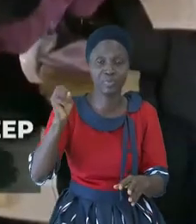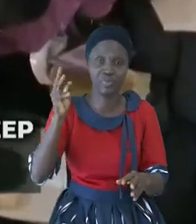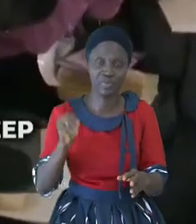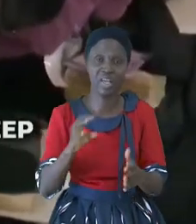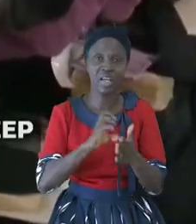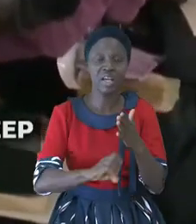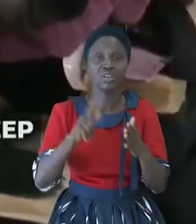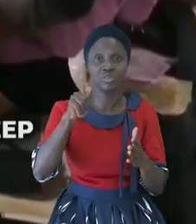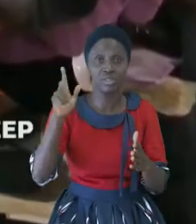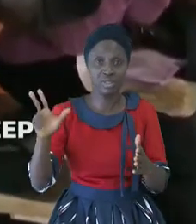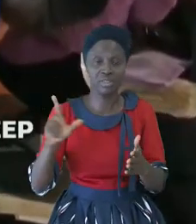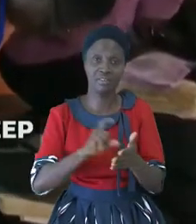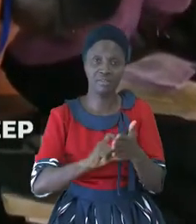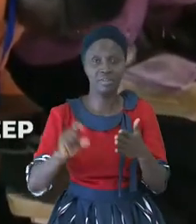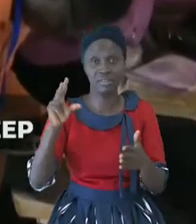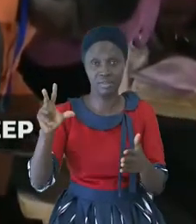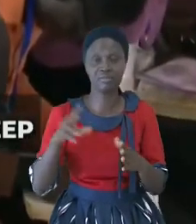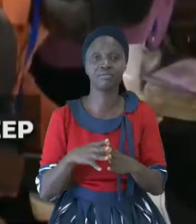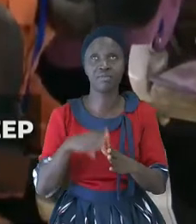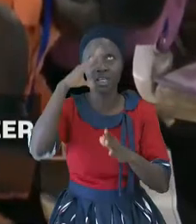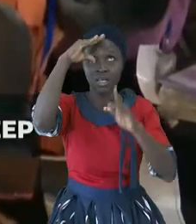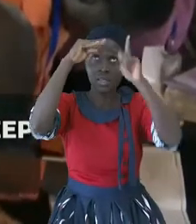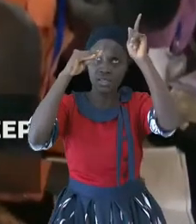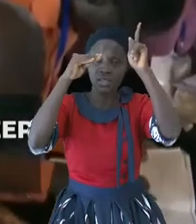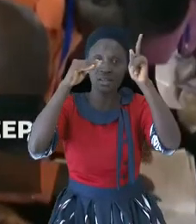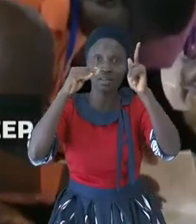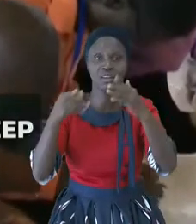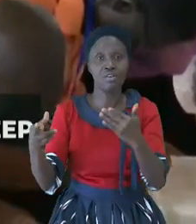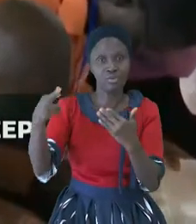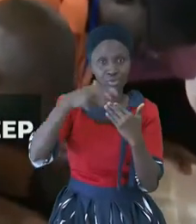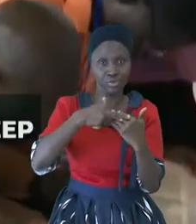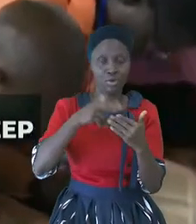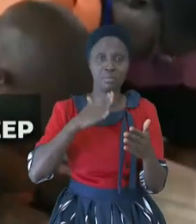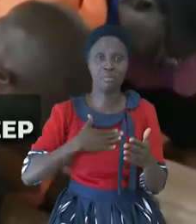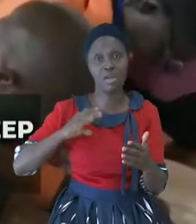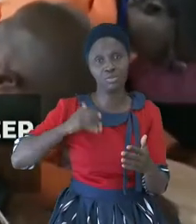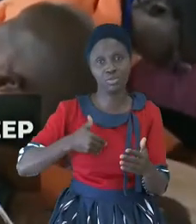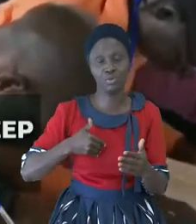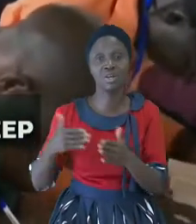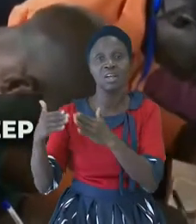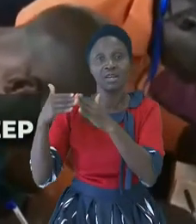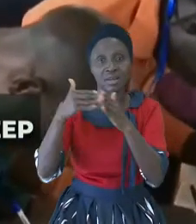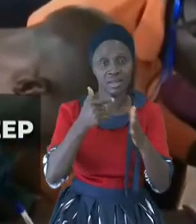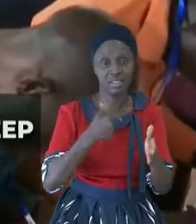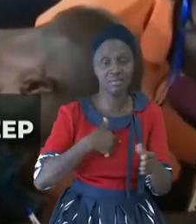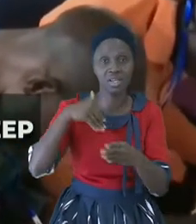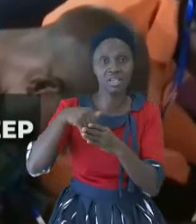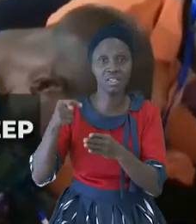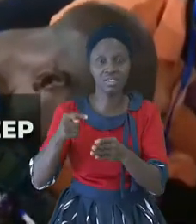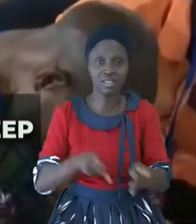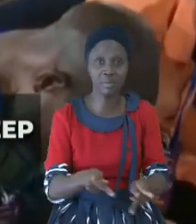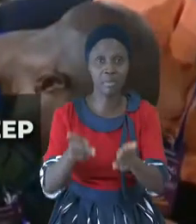He restoreth my soul. He leadeth me in the path of righteousness for